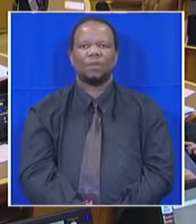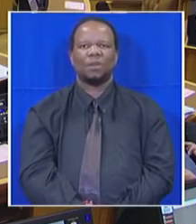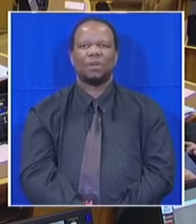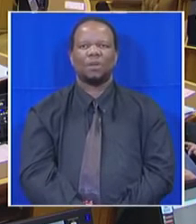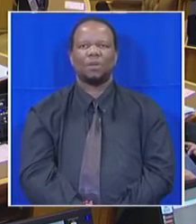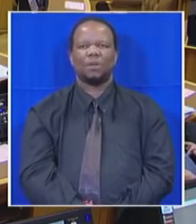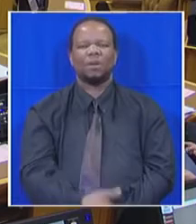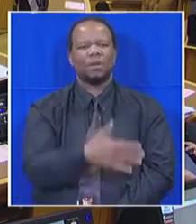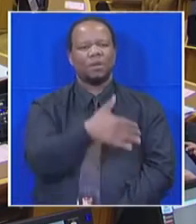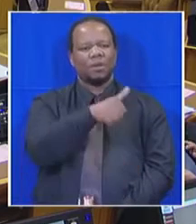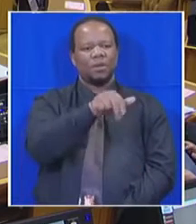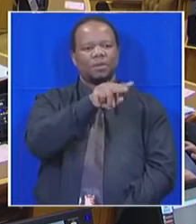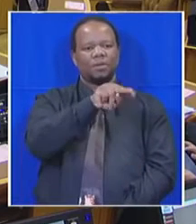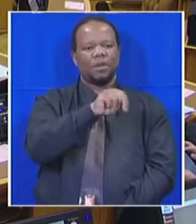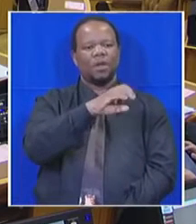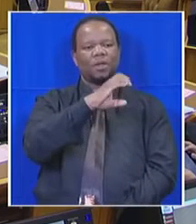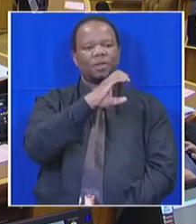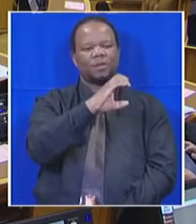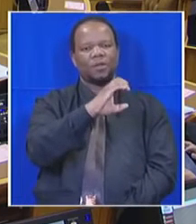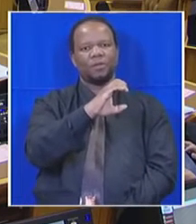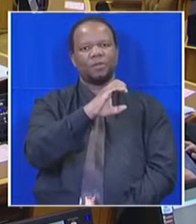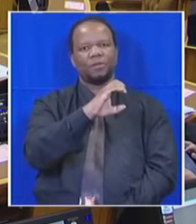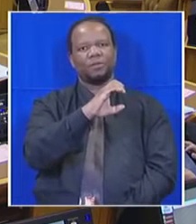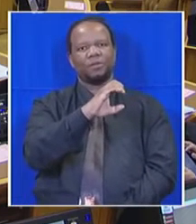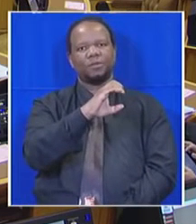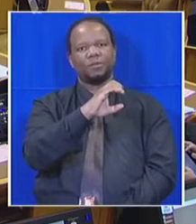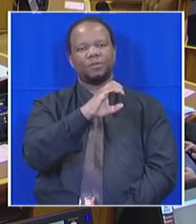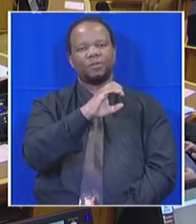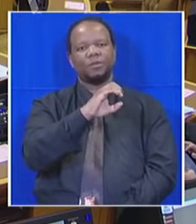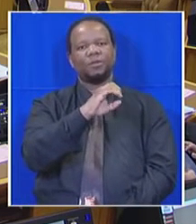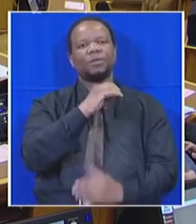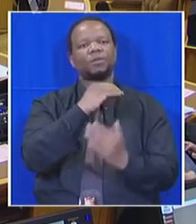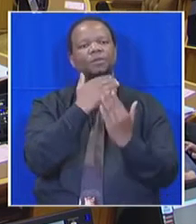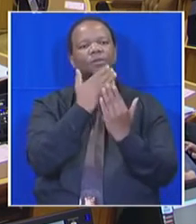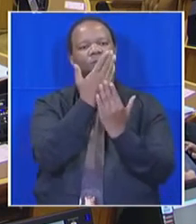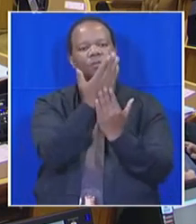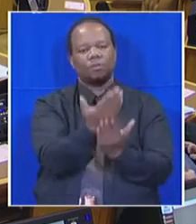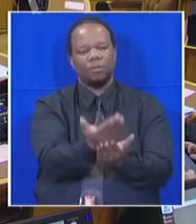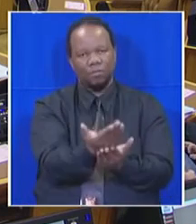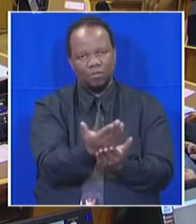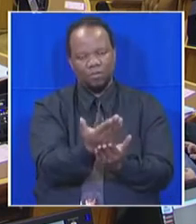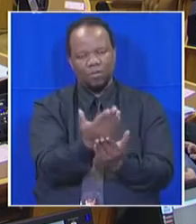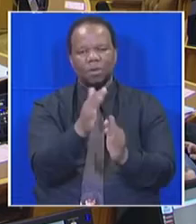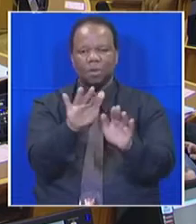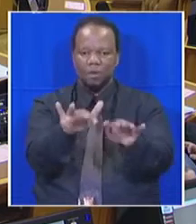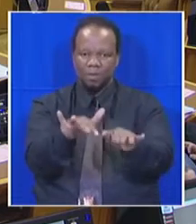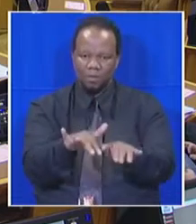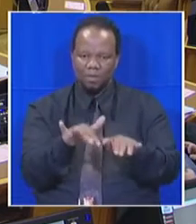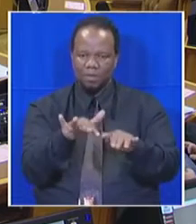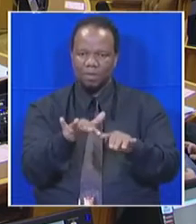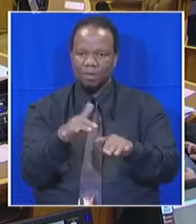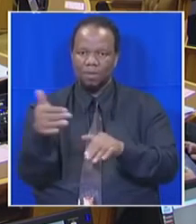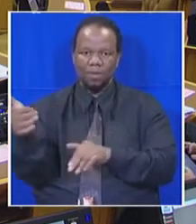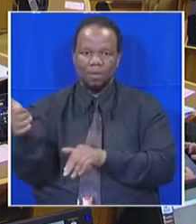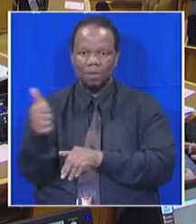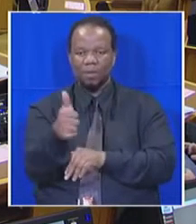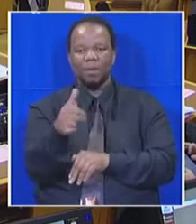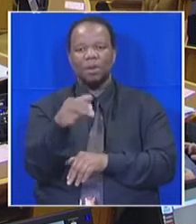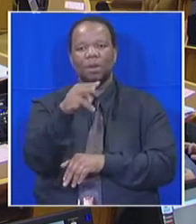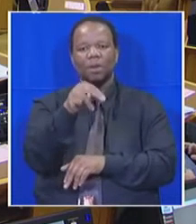The African National Congress moves without notice that the House welcomes the appointment of the National Assembly